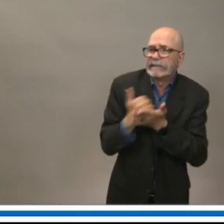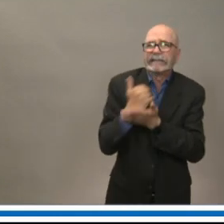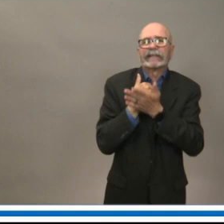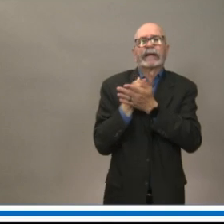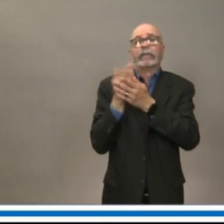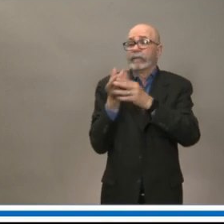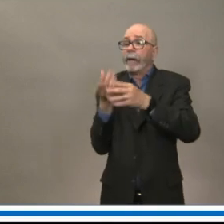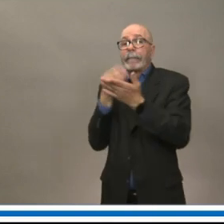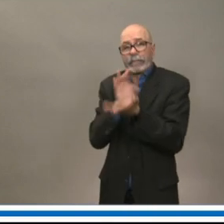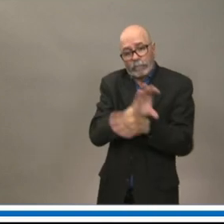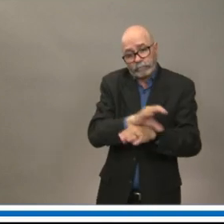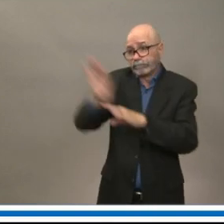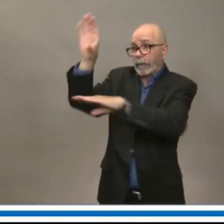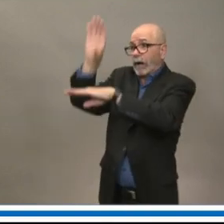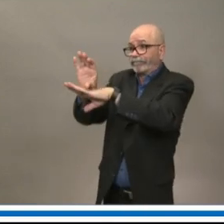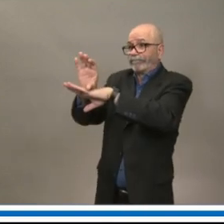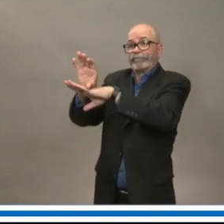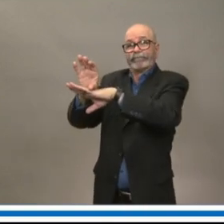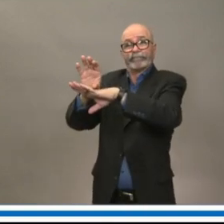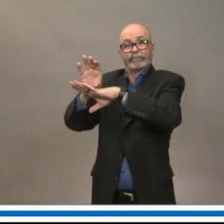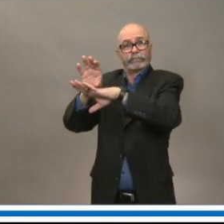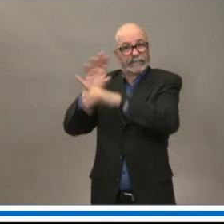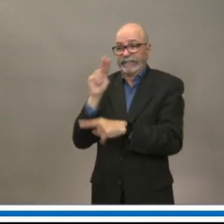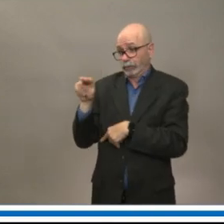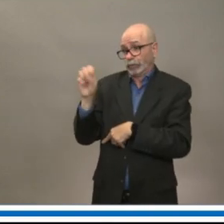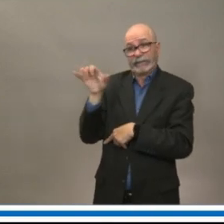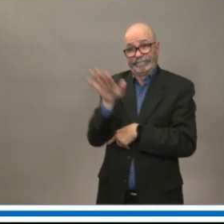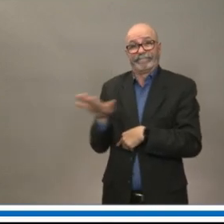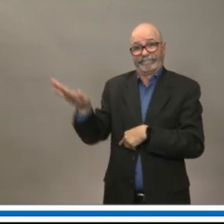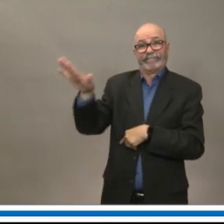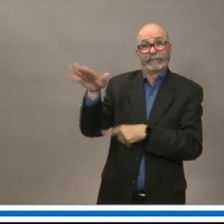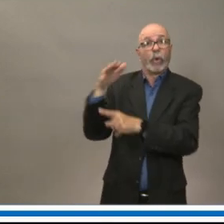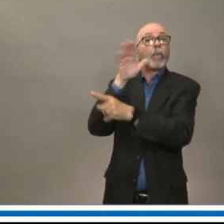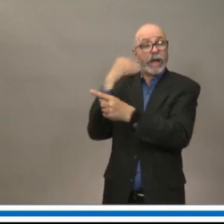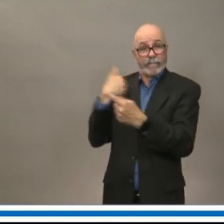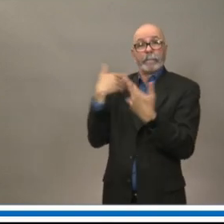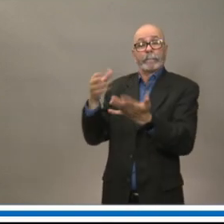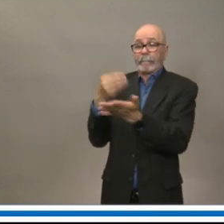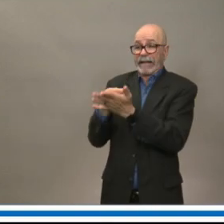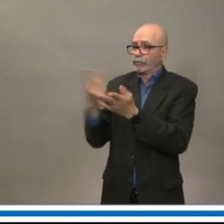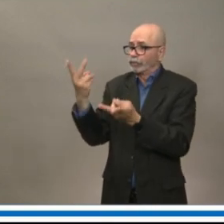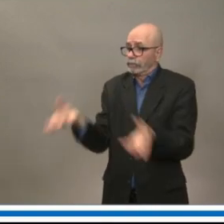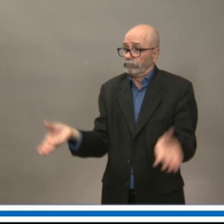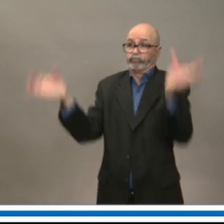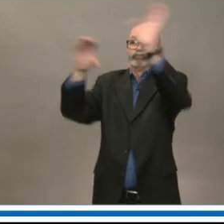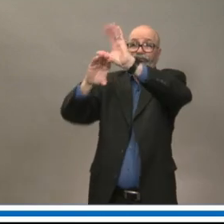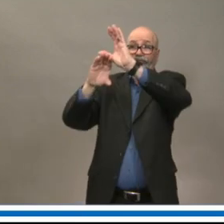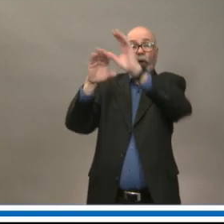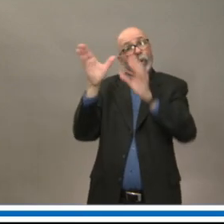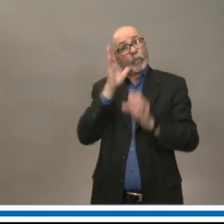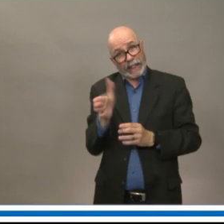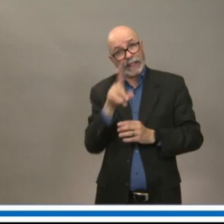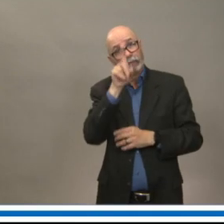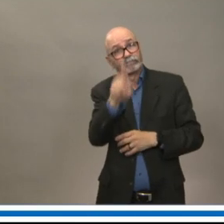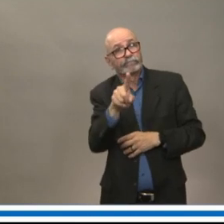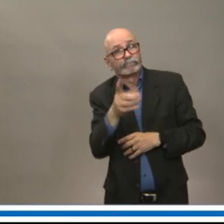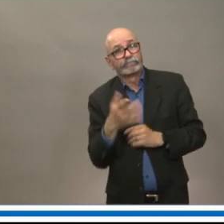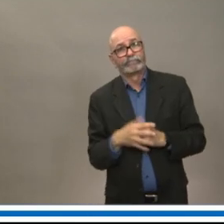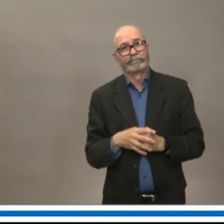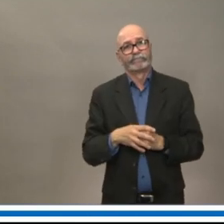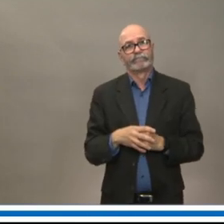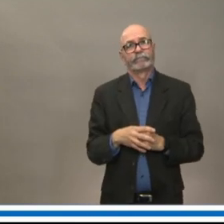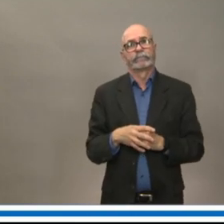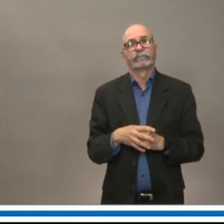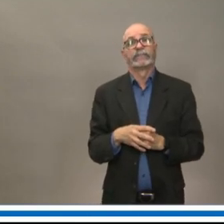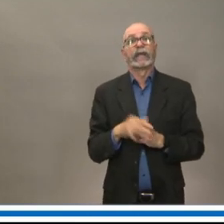of any top-up? And as well, if that is the case, then how should workers